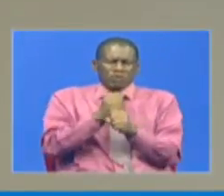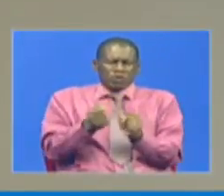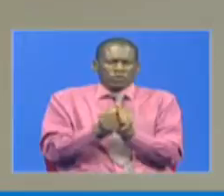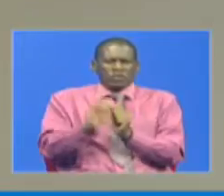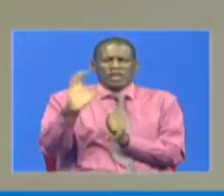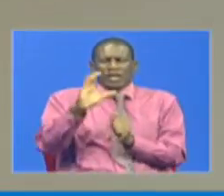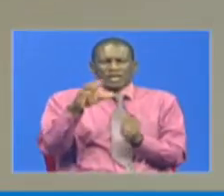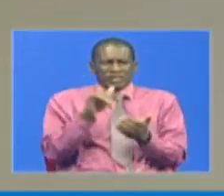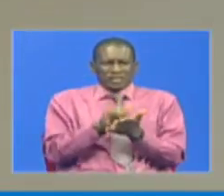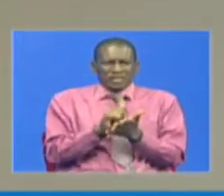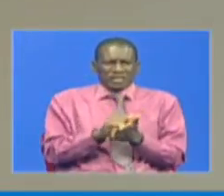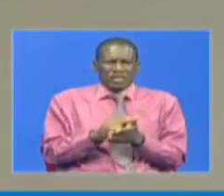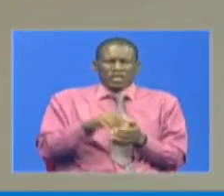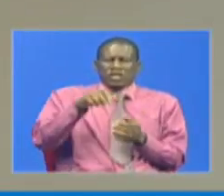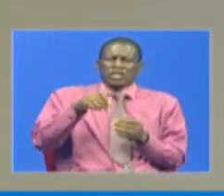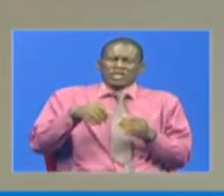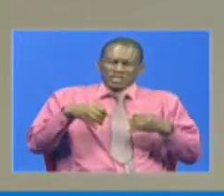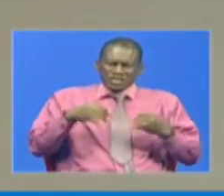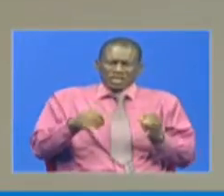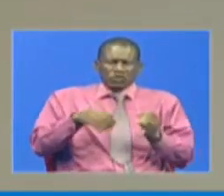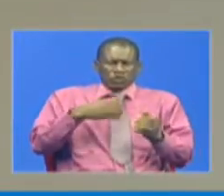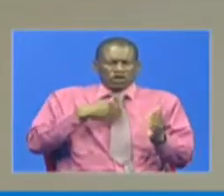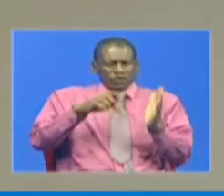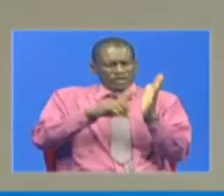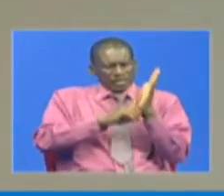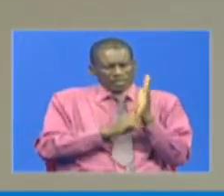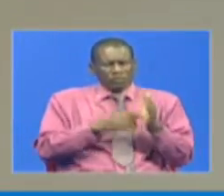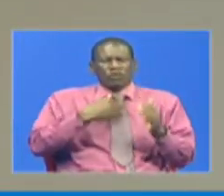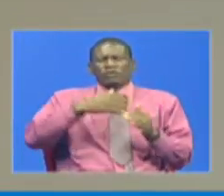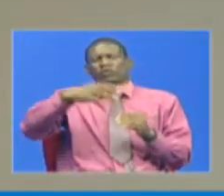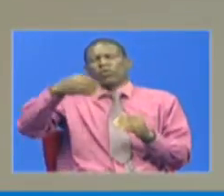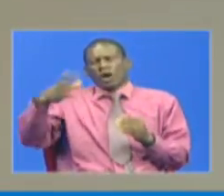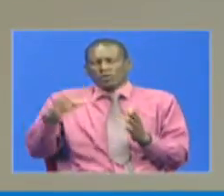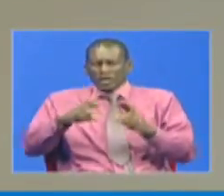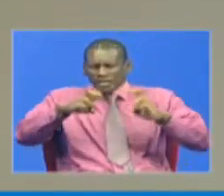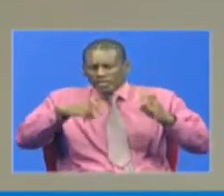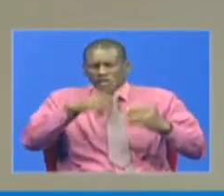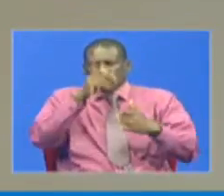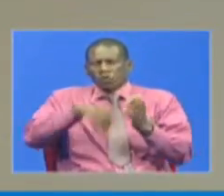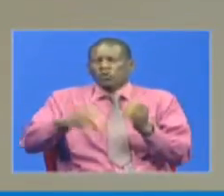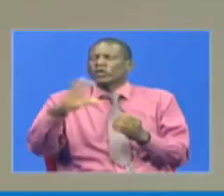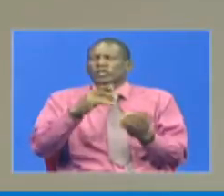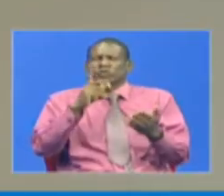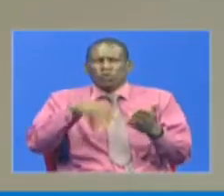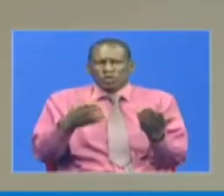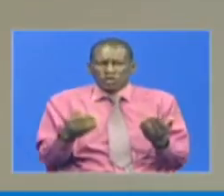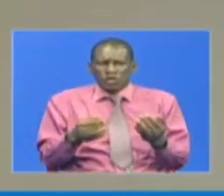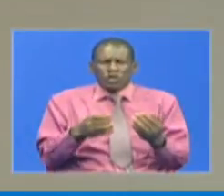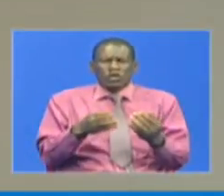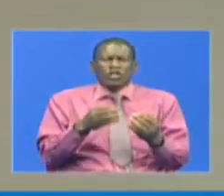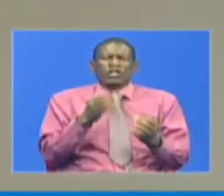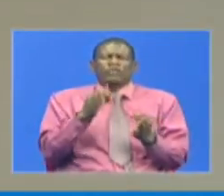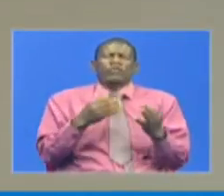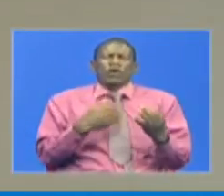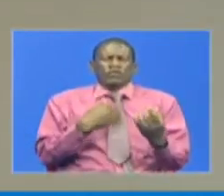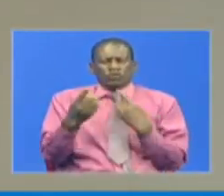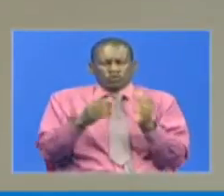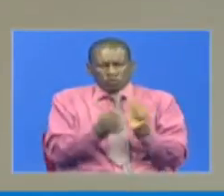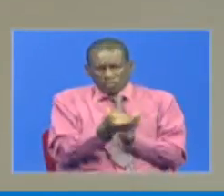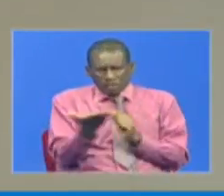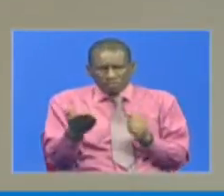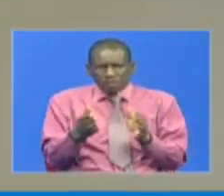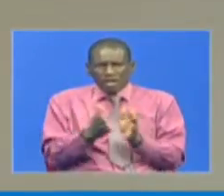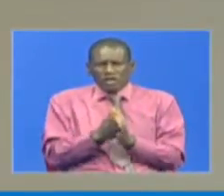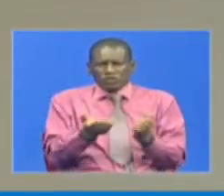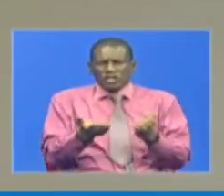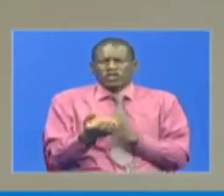is prototyping, right? So you have to go out and find out what do customers want. You have to speak to them. You have to really